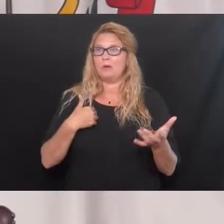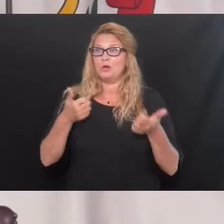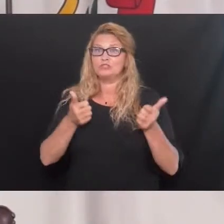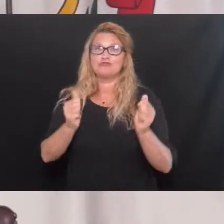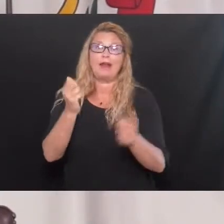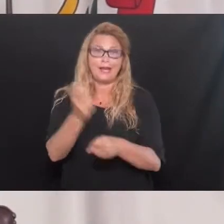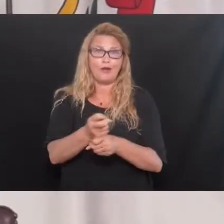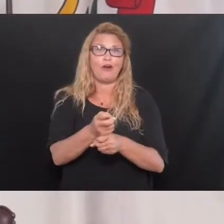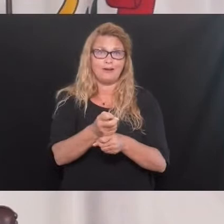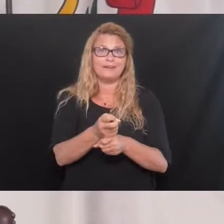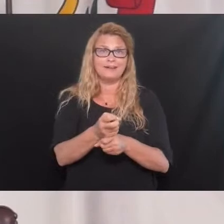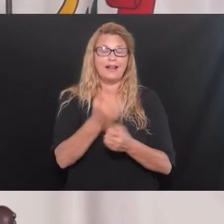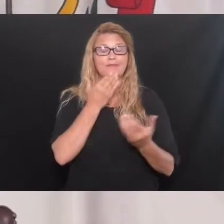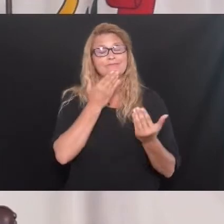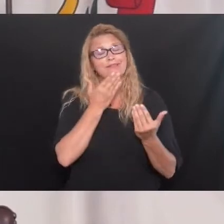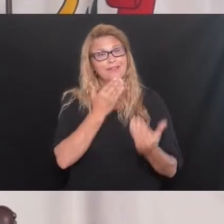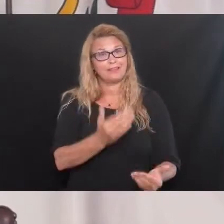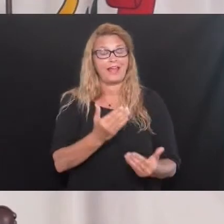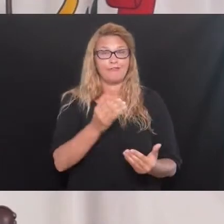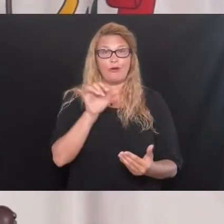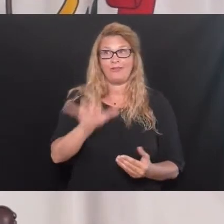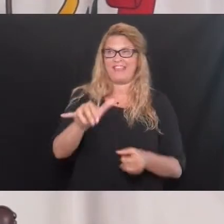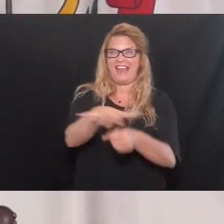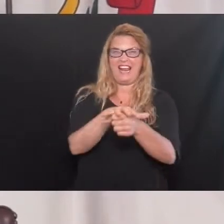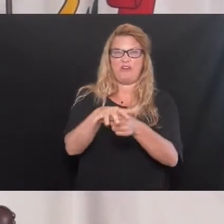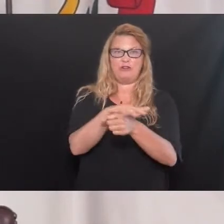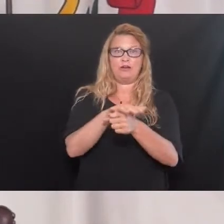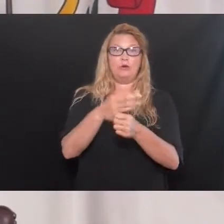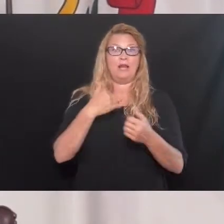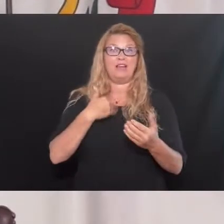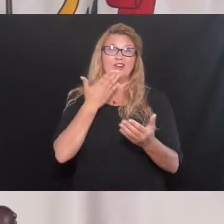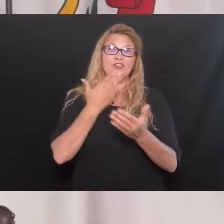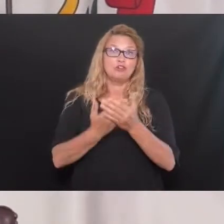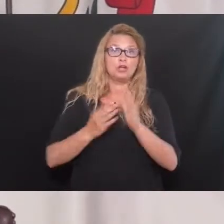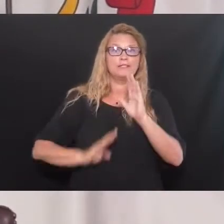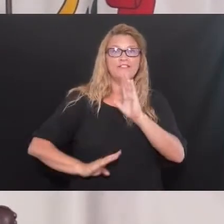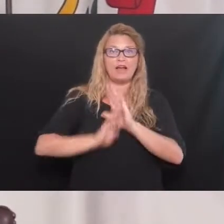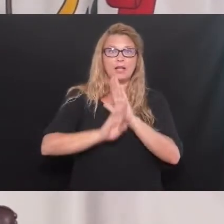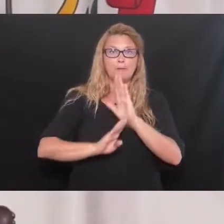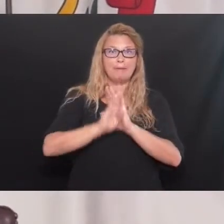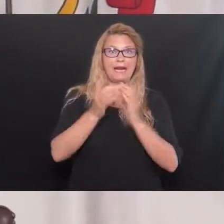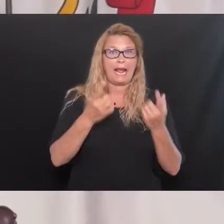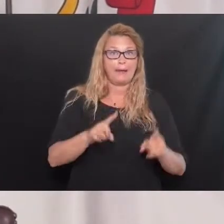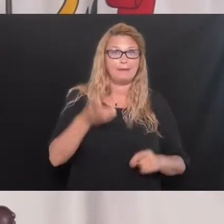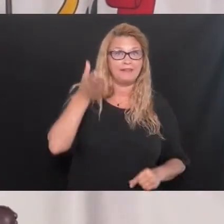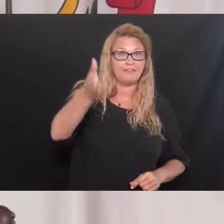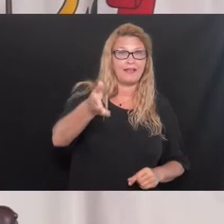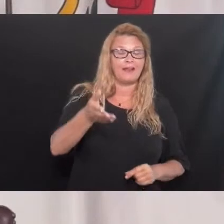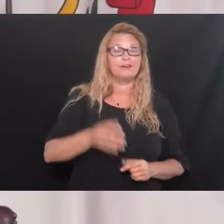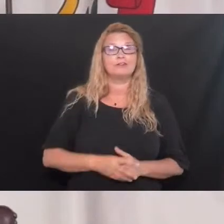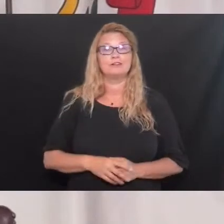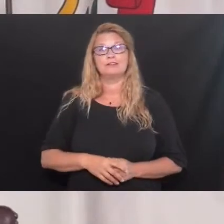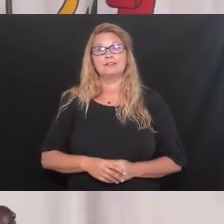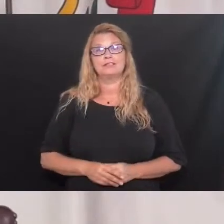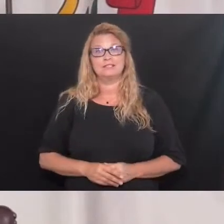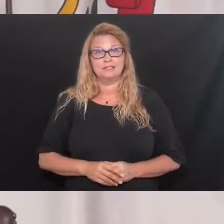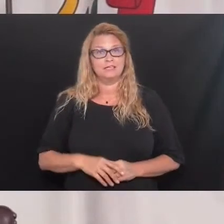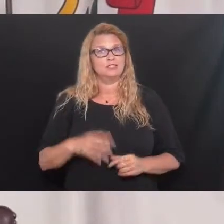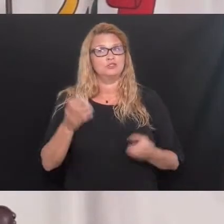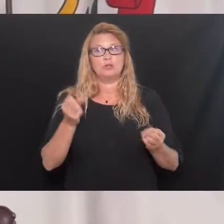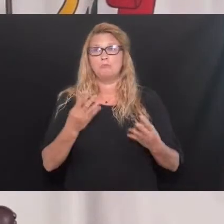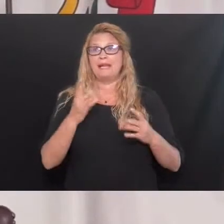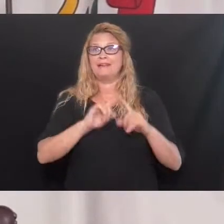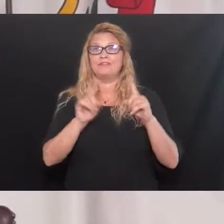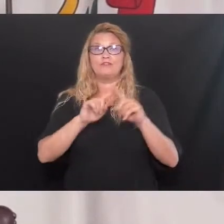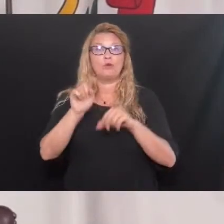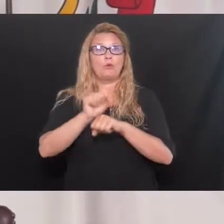hard, and I'm thankful that in that area we have significant growth going on in a lot of different areas where maybe those workers can get